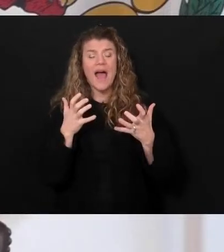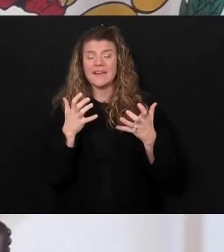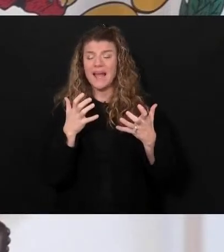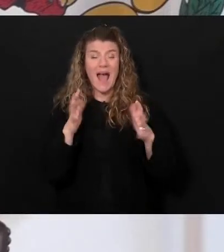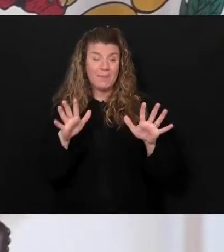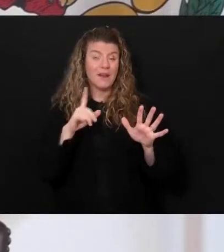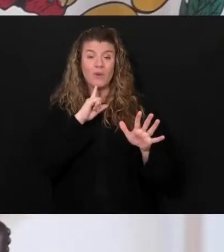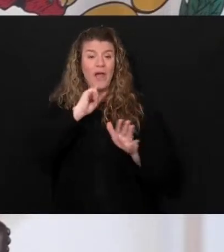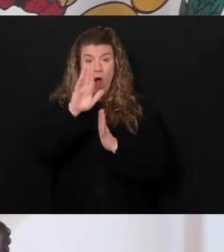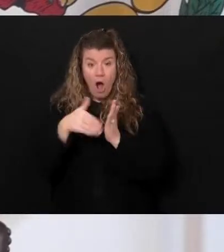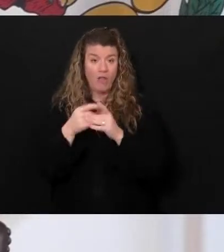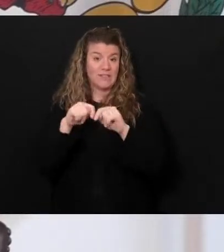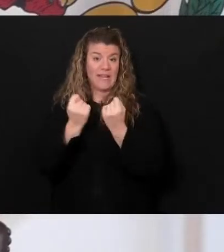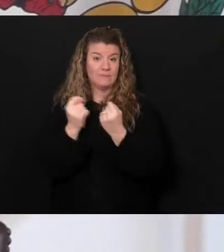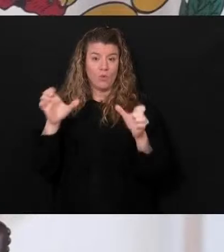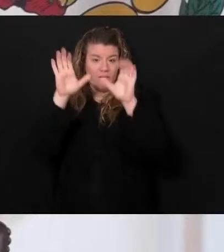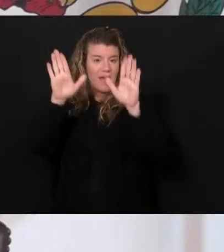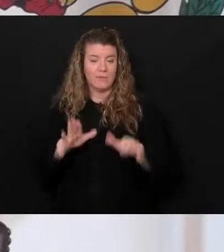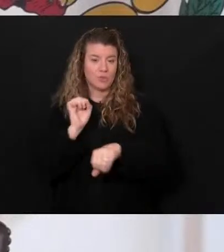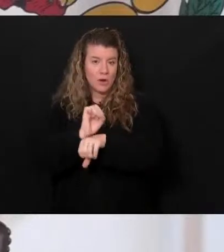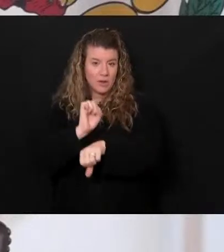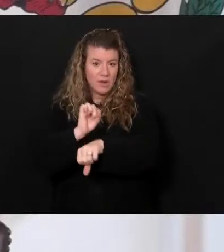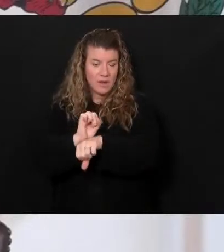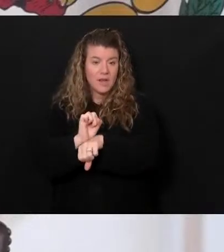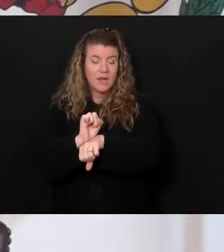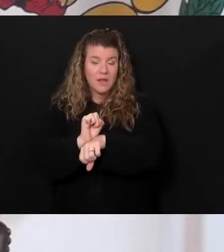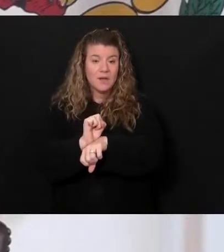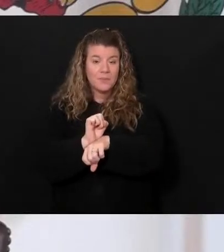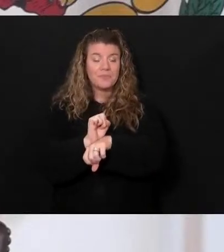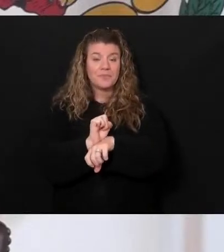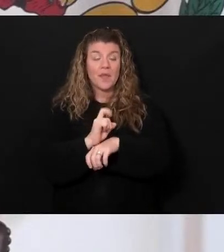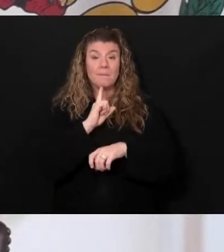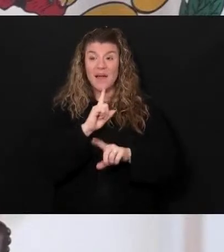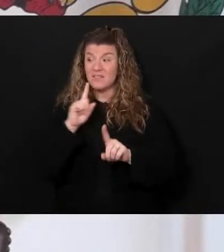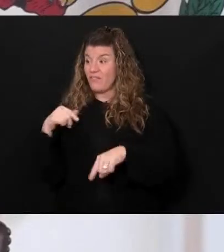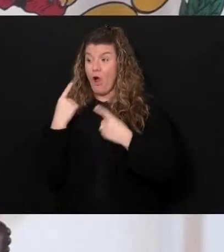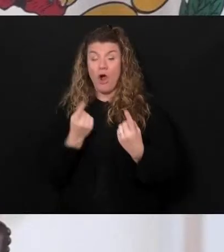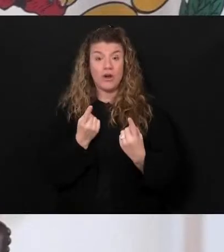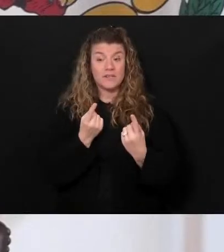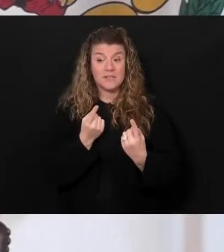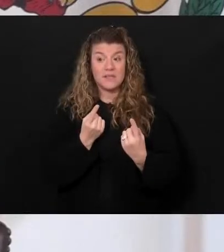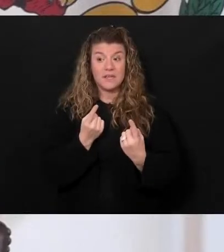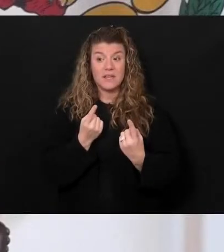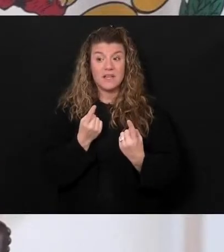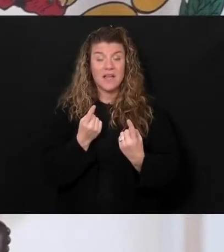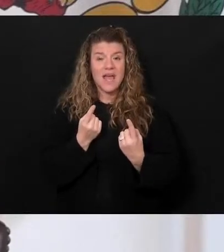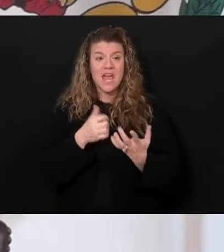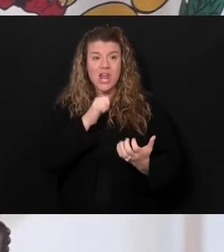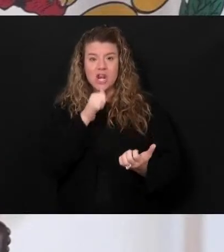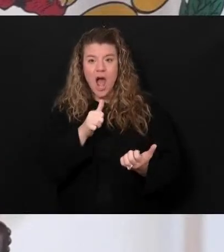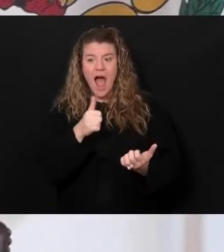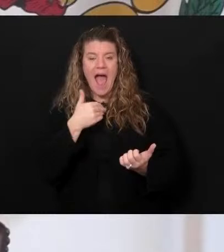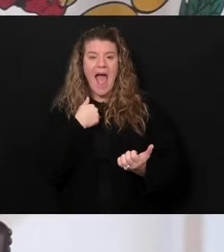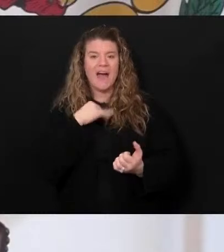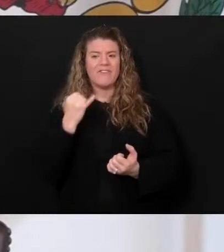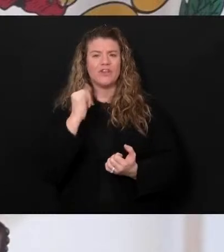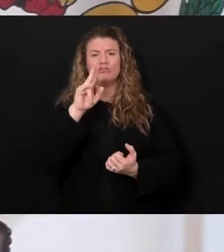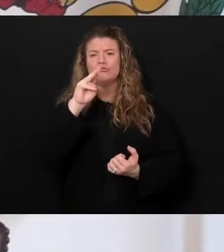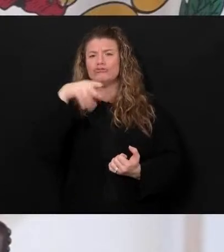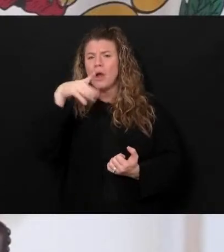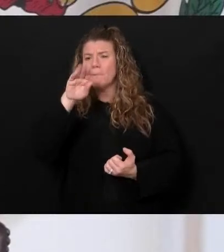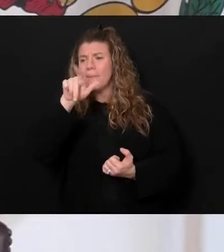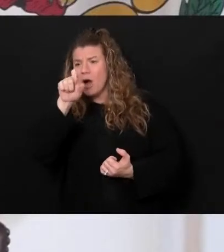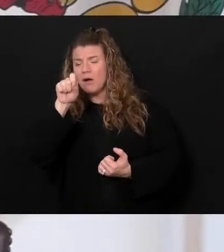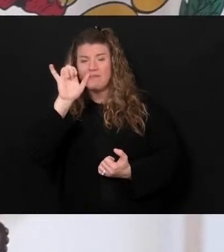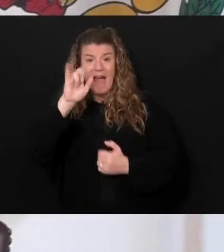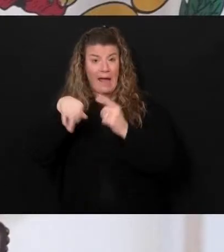of them are doing fabulous work. But as far as not having jump balls or something like that, I